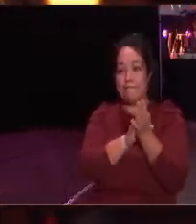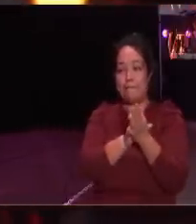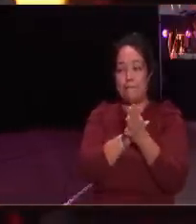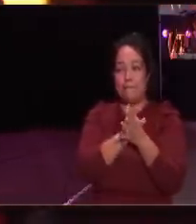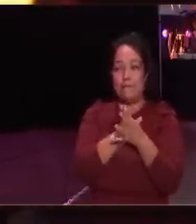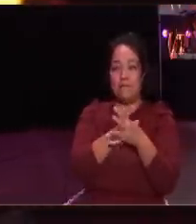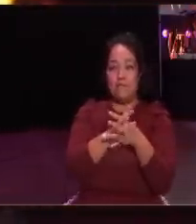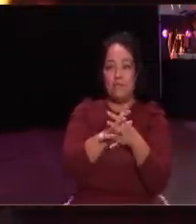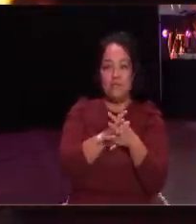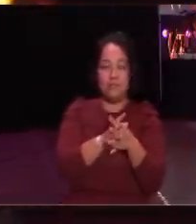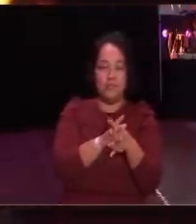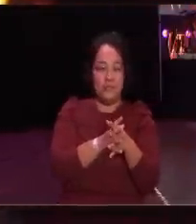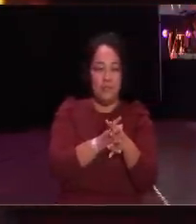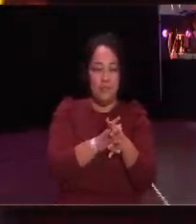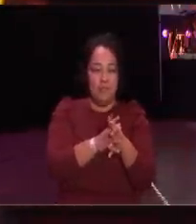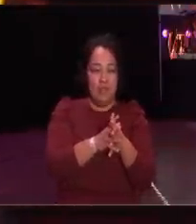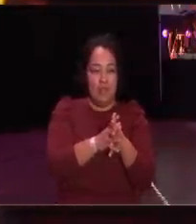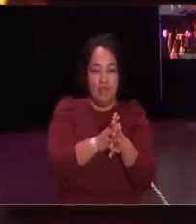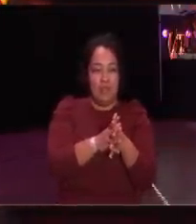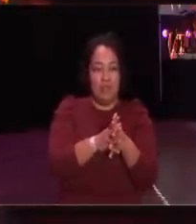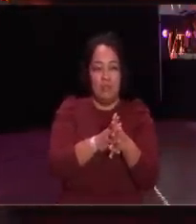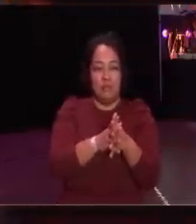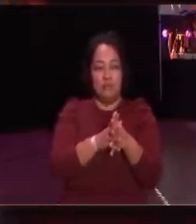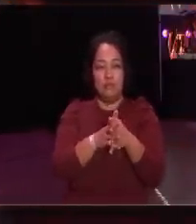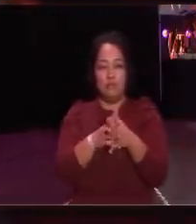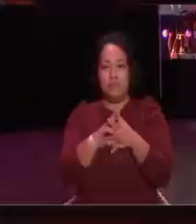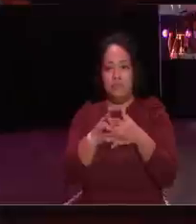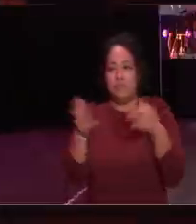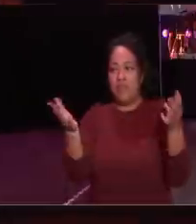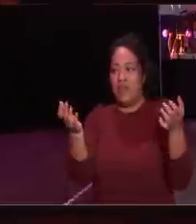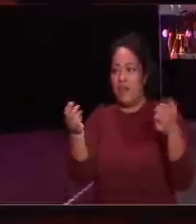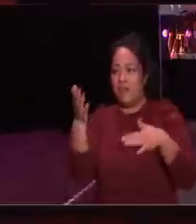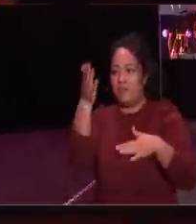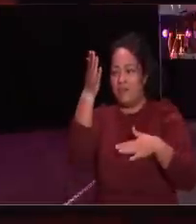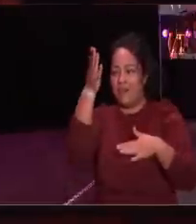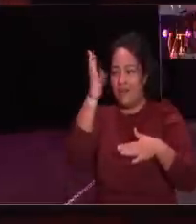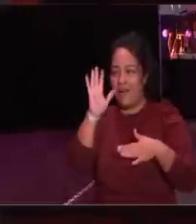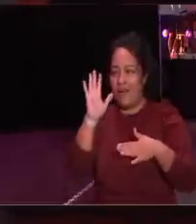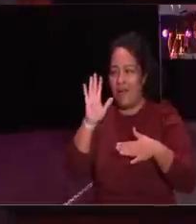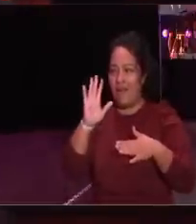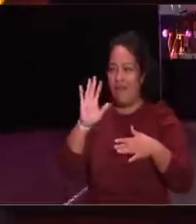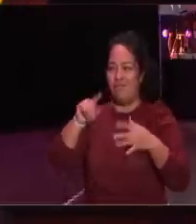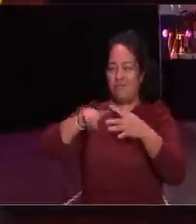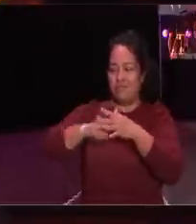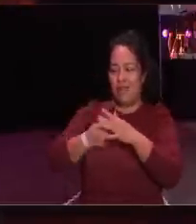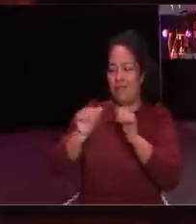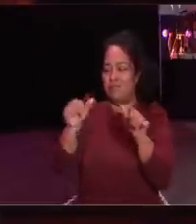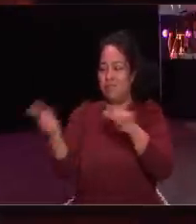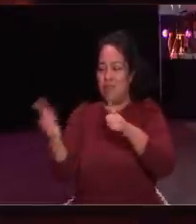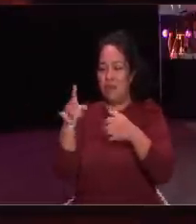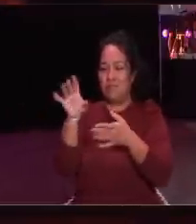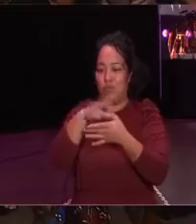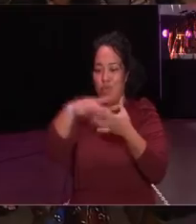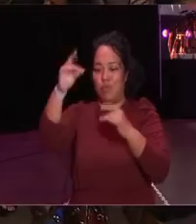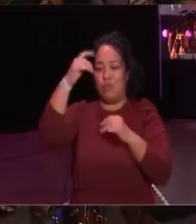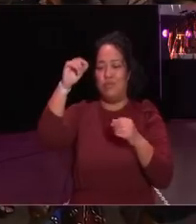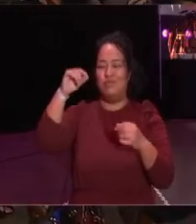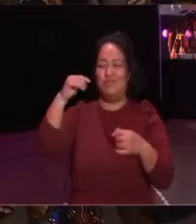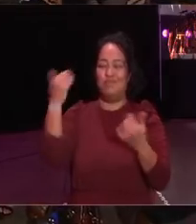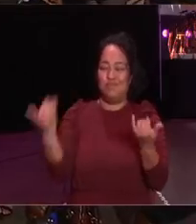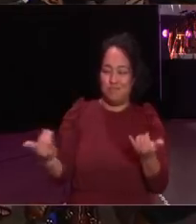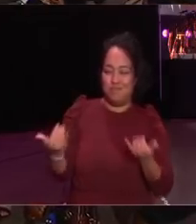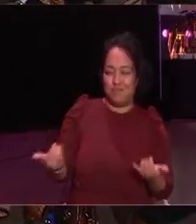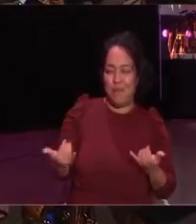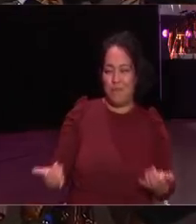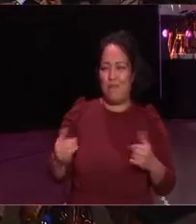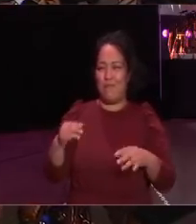yo quiero que Dios empiece a bautizar con el Espíritu Santo aquí ahorita. To begin to baptize with the Holy Spirit right now. Siento que Dios